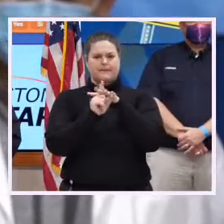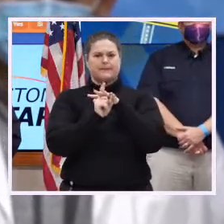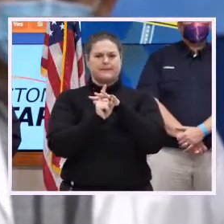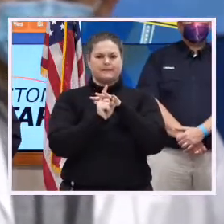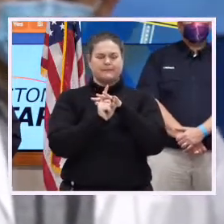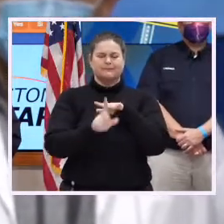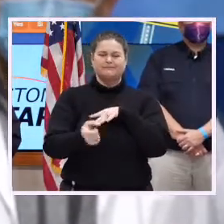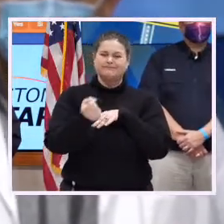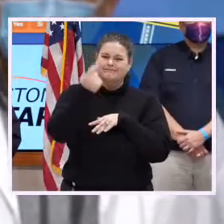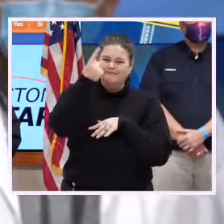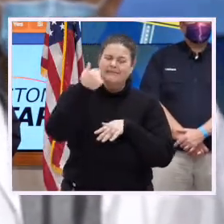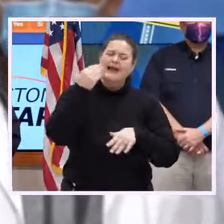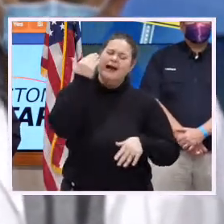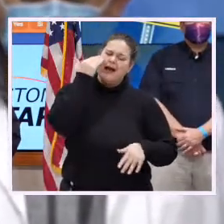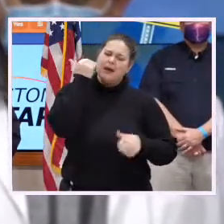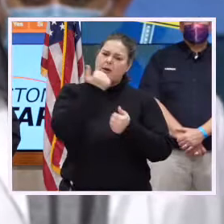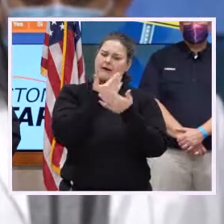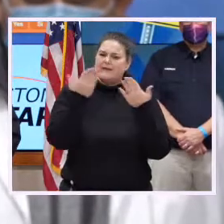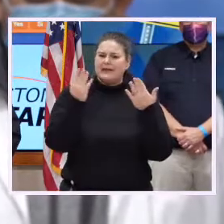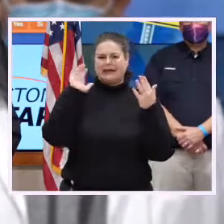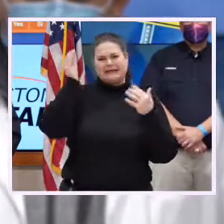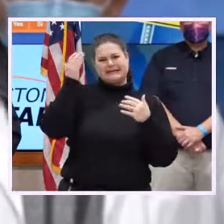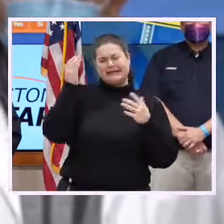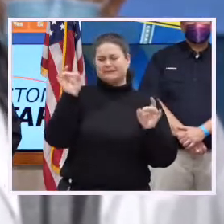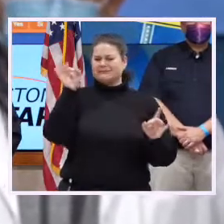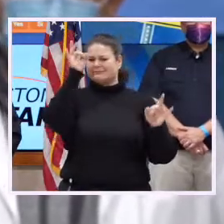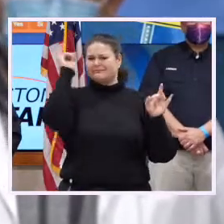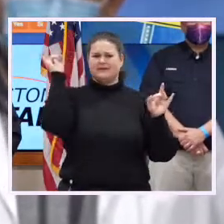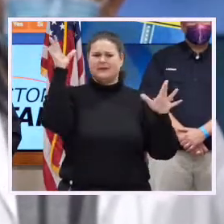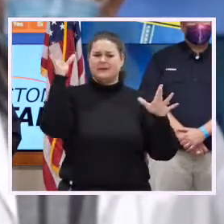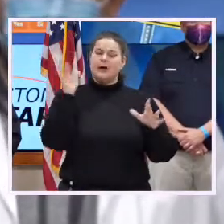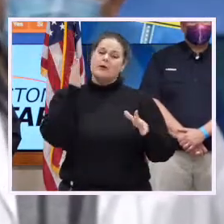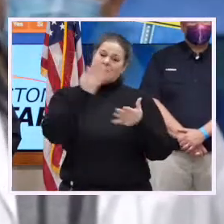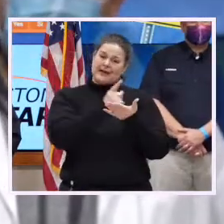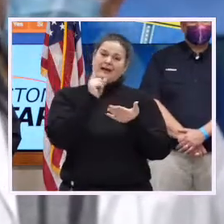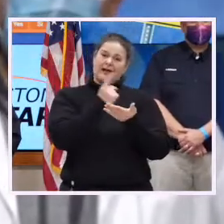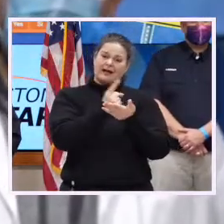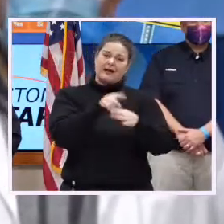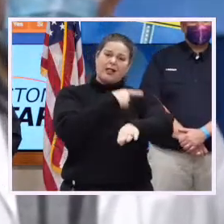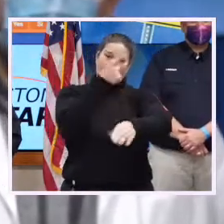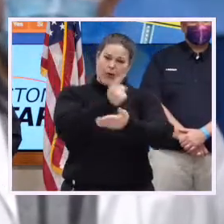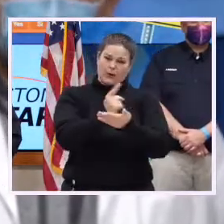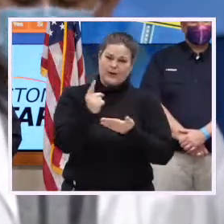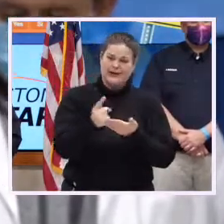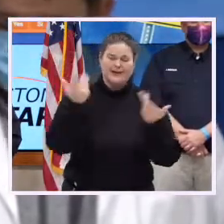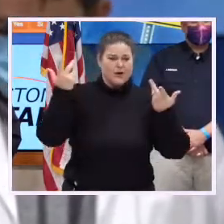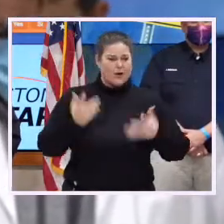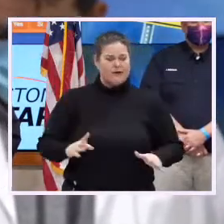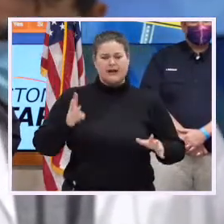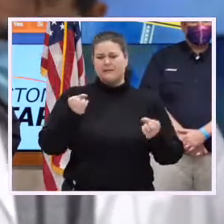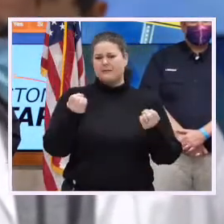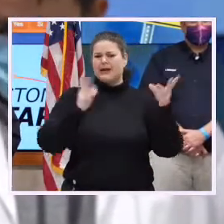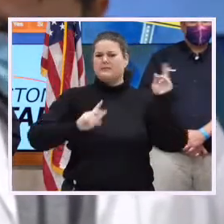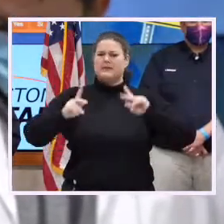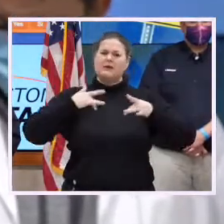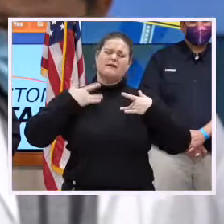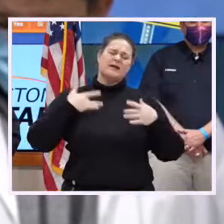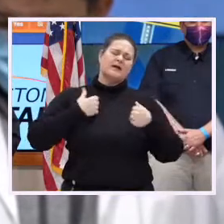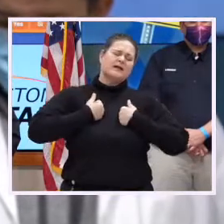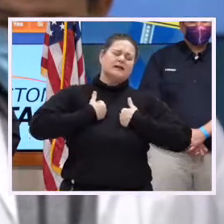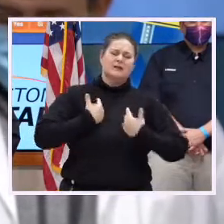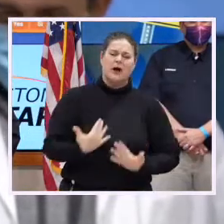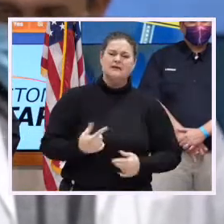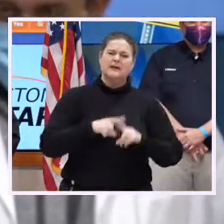look bleak, and we're going to be in for a long week. It's been a long week already. Many people are exhausted, but we'll get